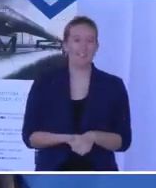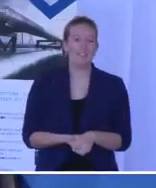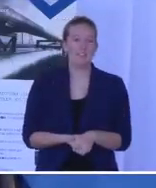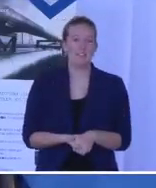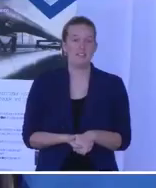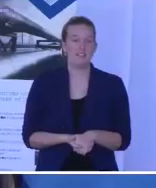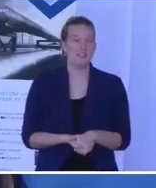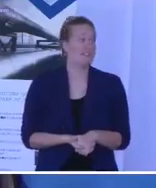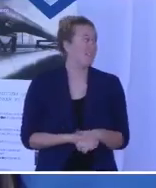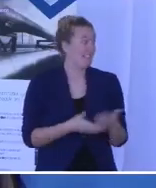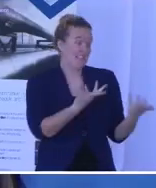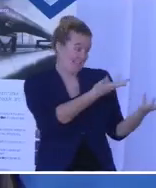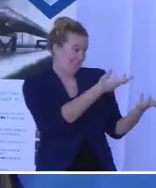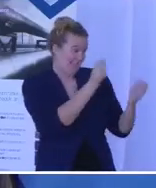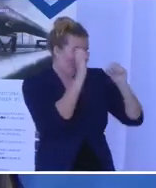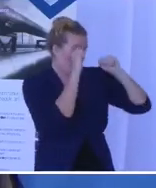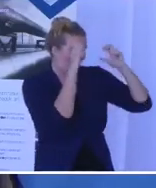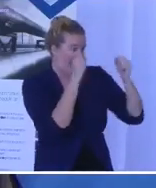It was incredible.